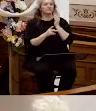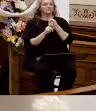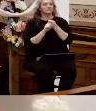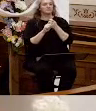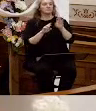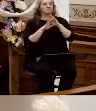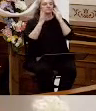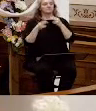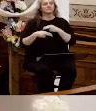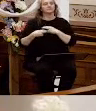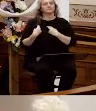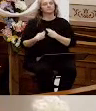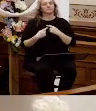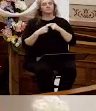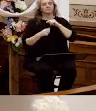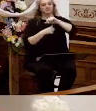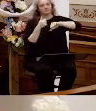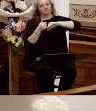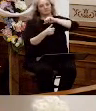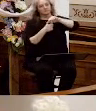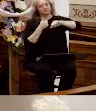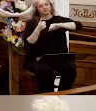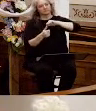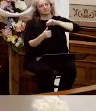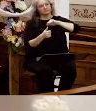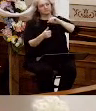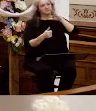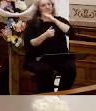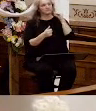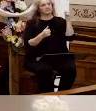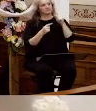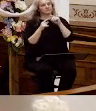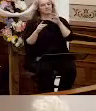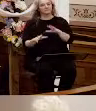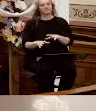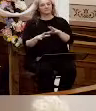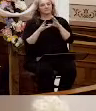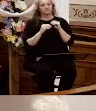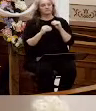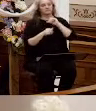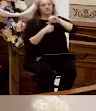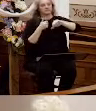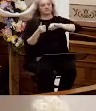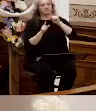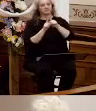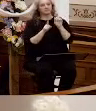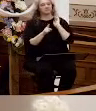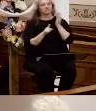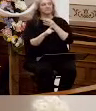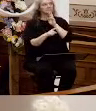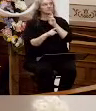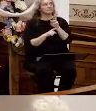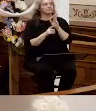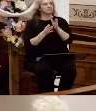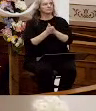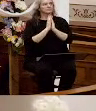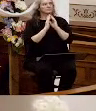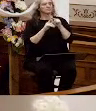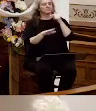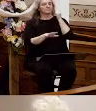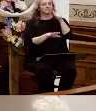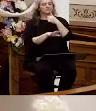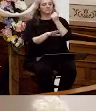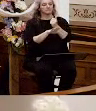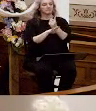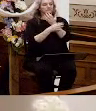our hearts to each other and to accept each other as we are. God, we ask you to set us free